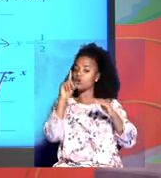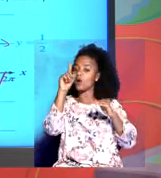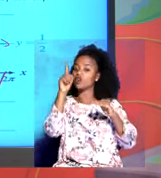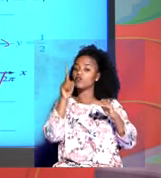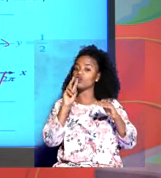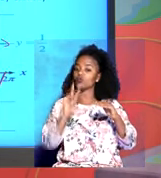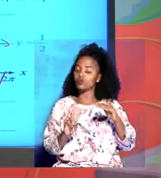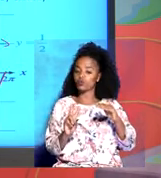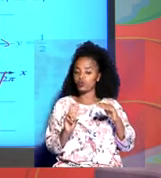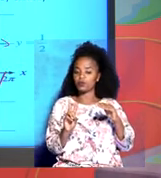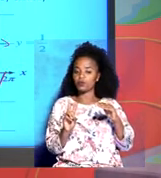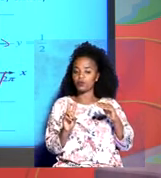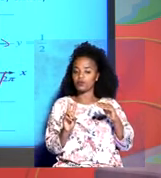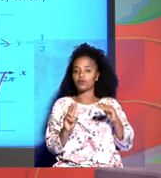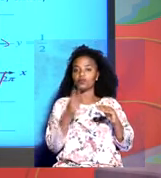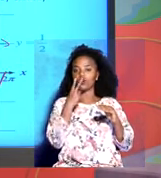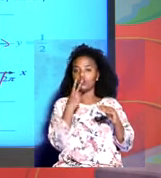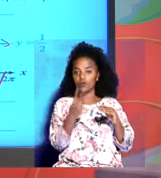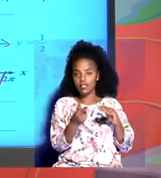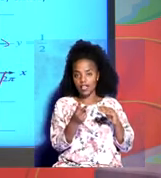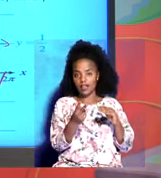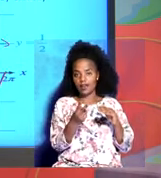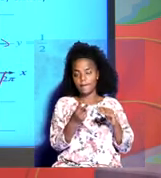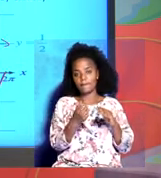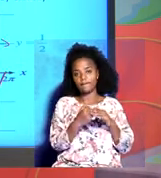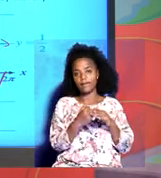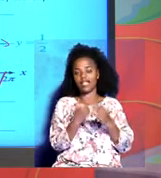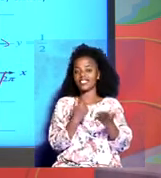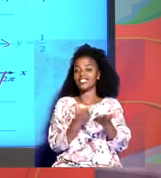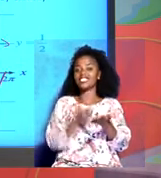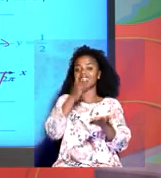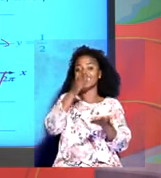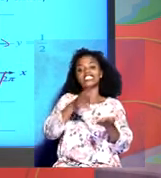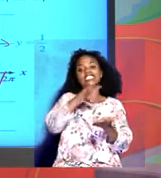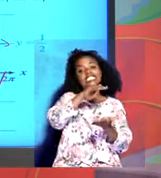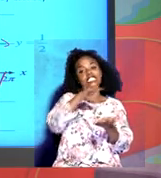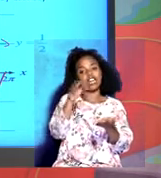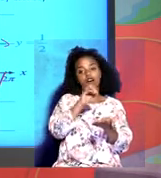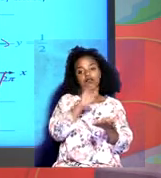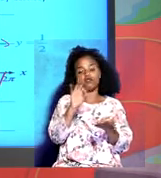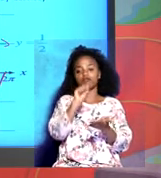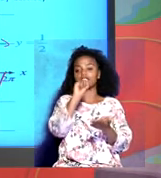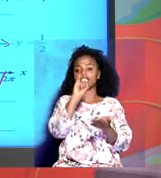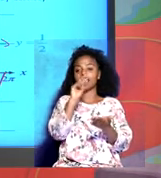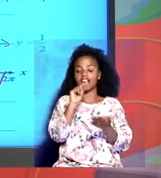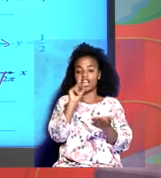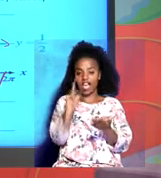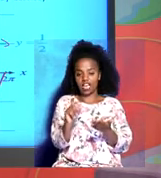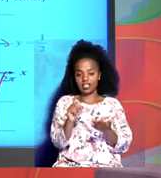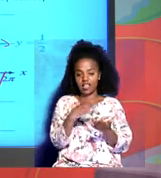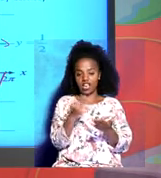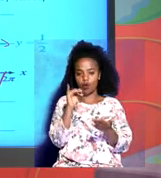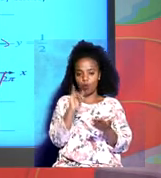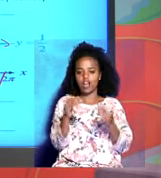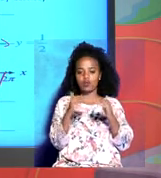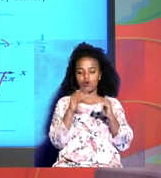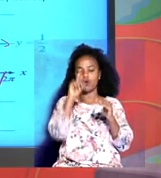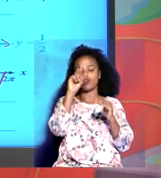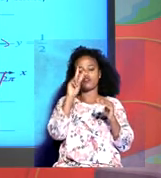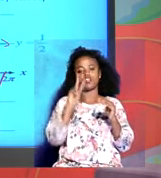2. As you can see, this graph of sine x and y is equals to 1 over